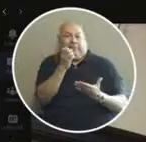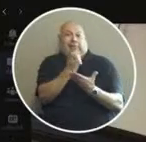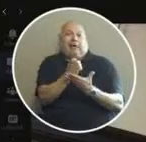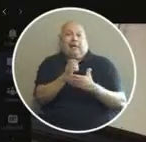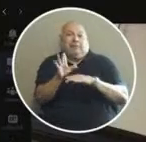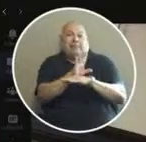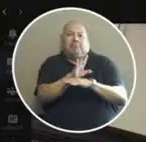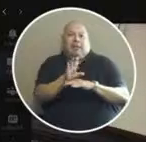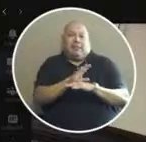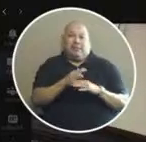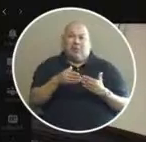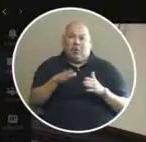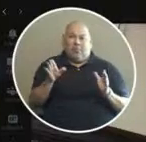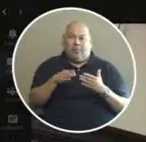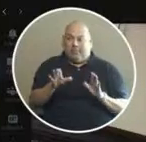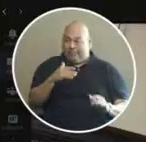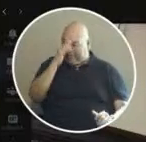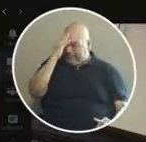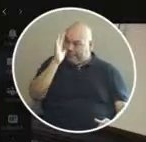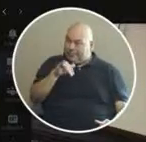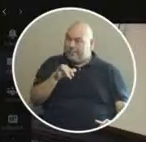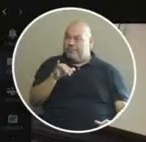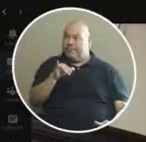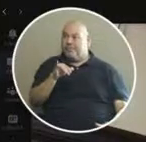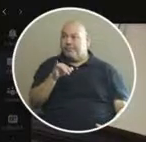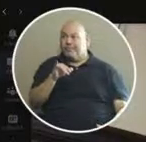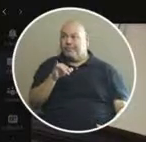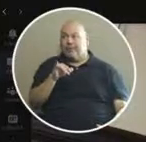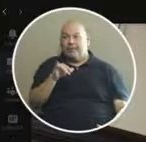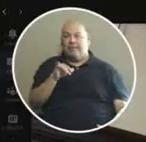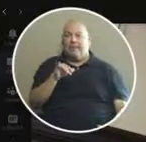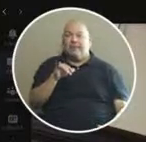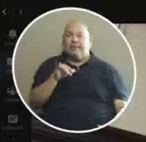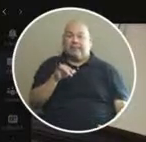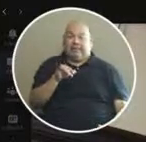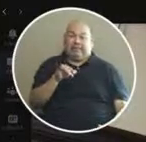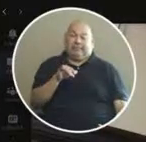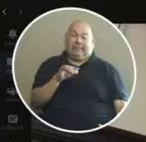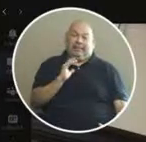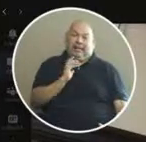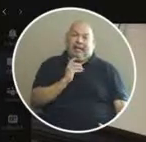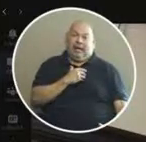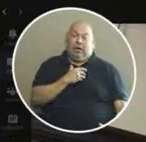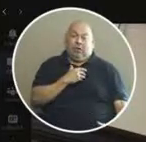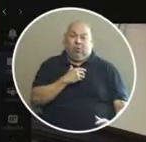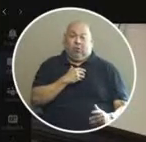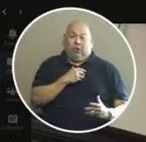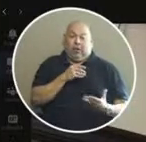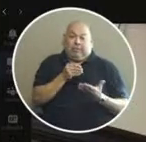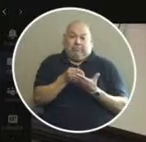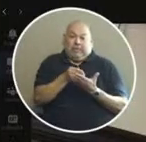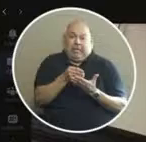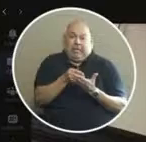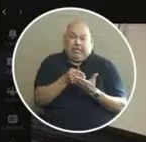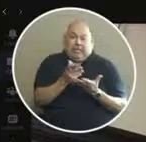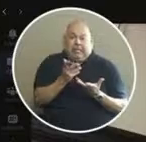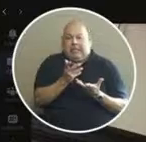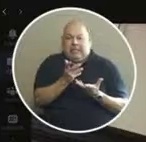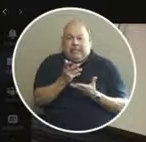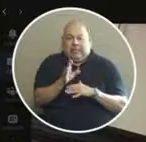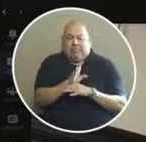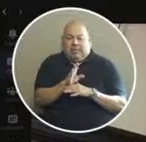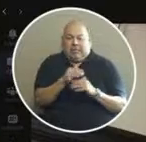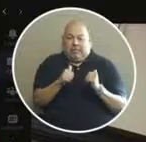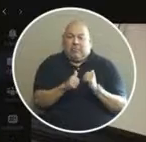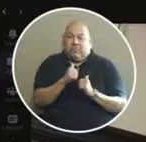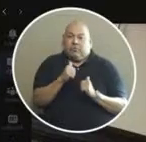can, given the fact that we know that the financial impact is almost as